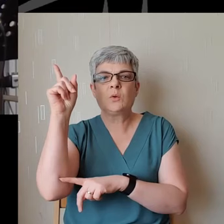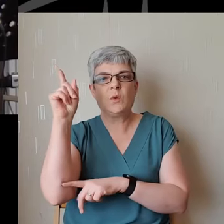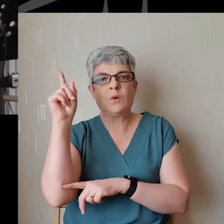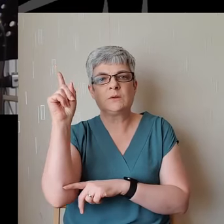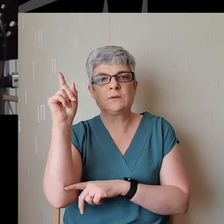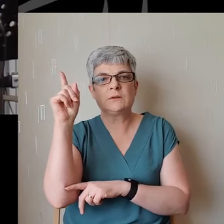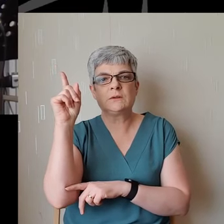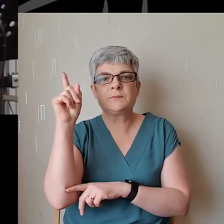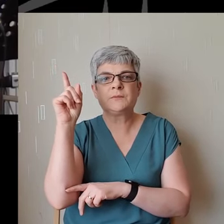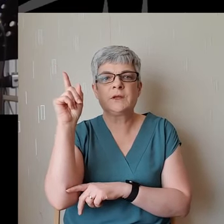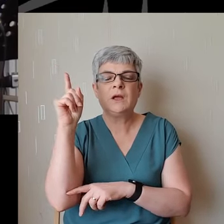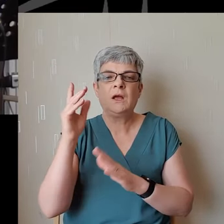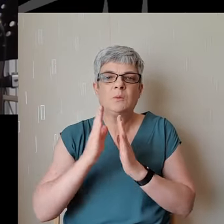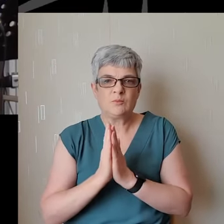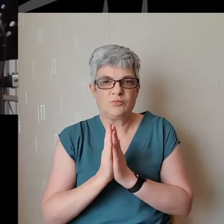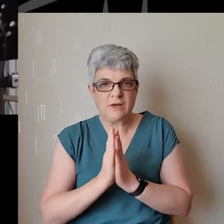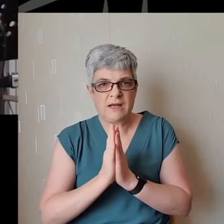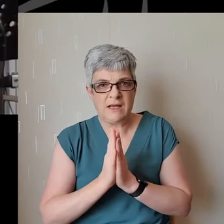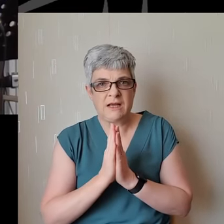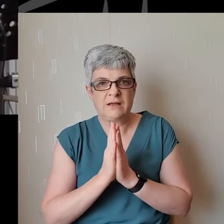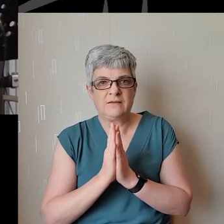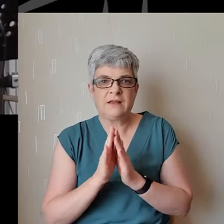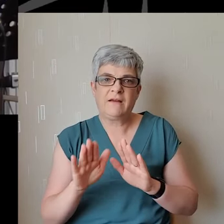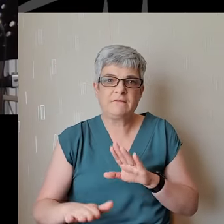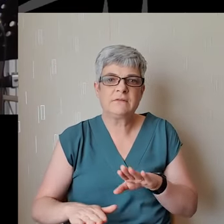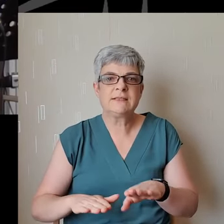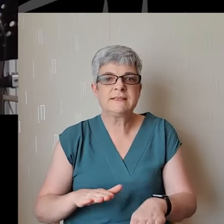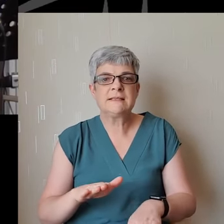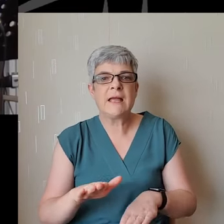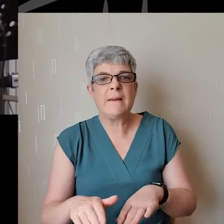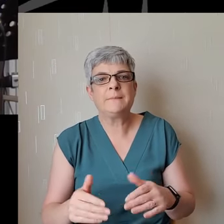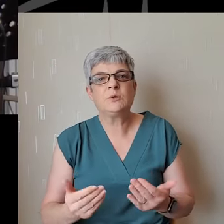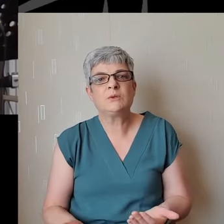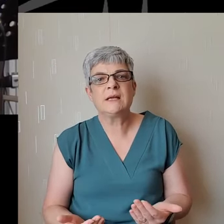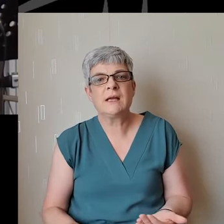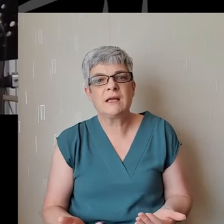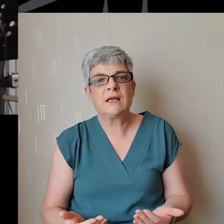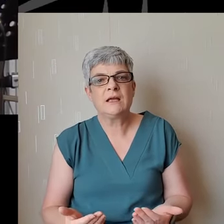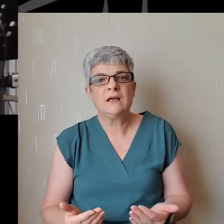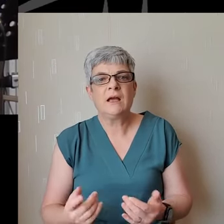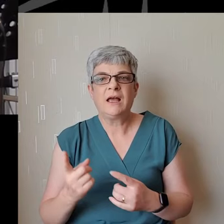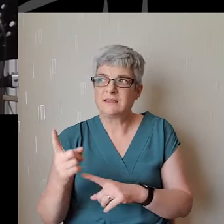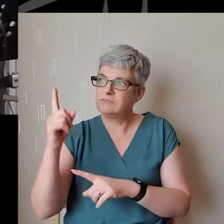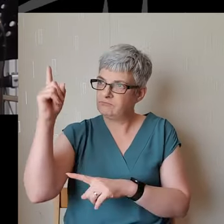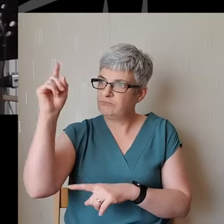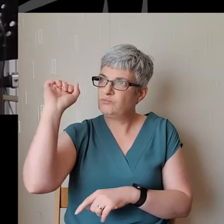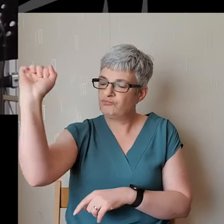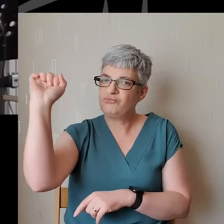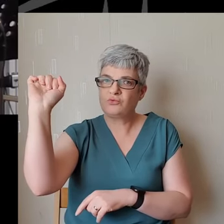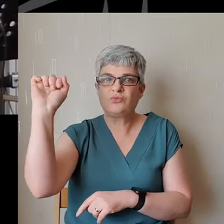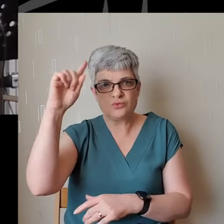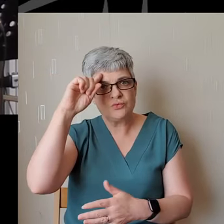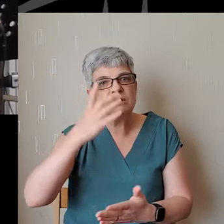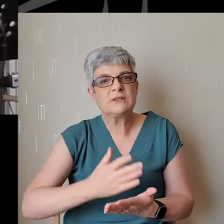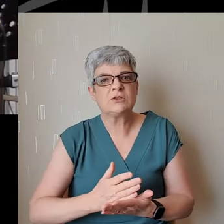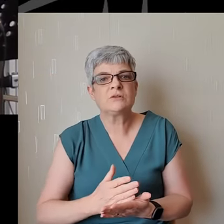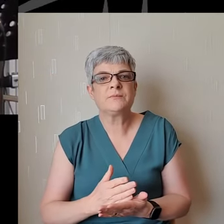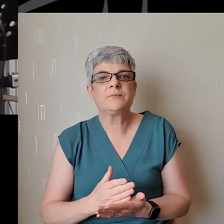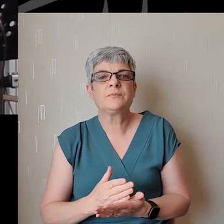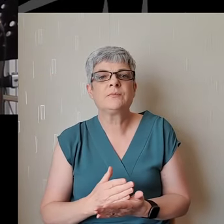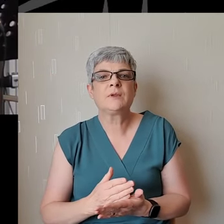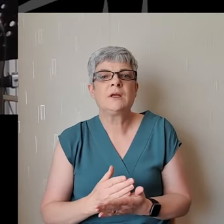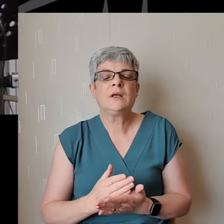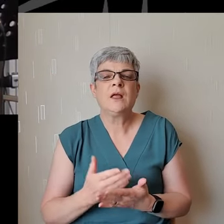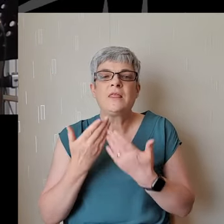Father God, we pray that every step we take today is ordered by you. Thank